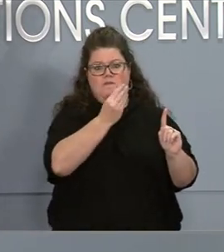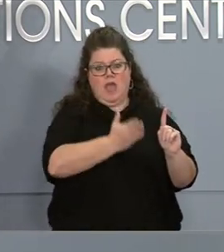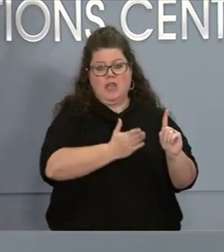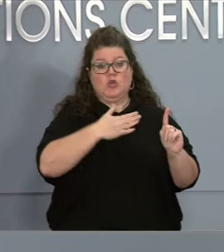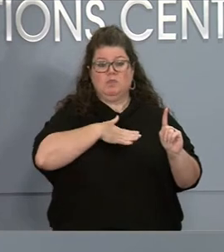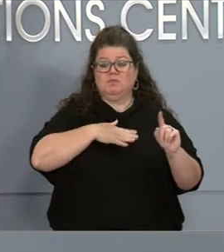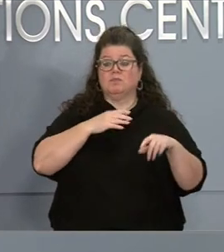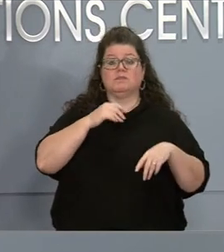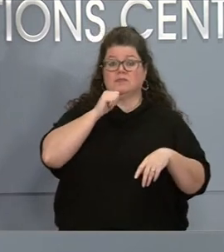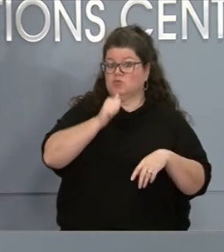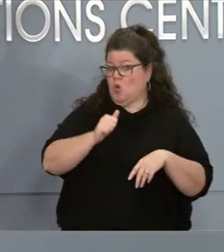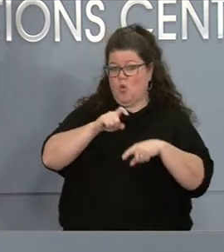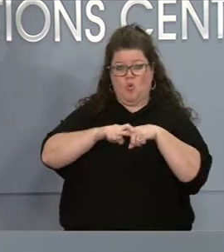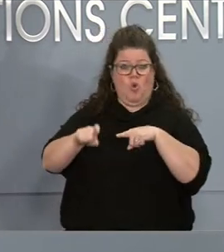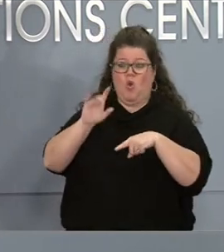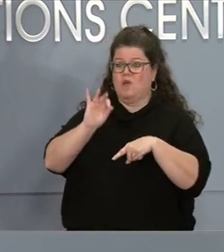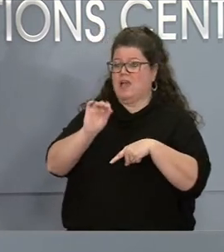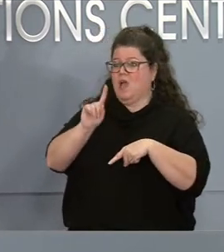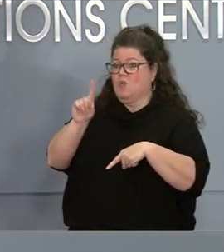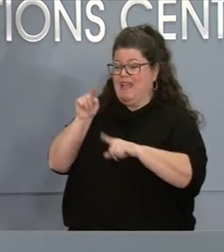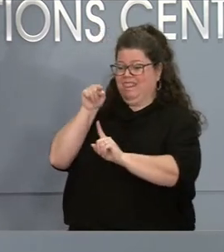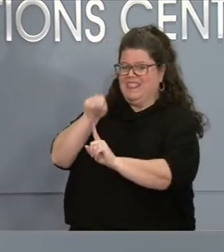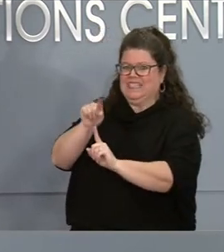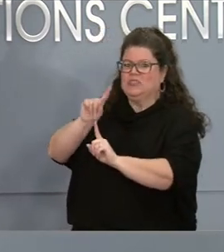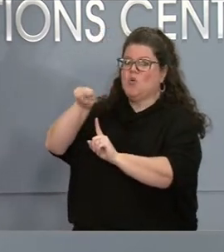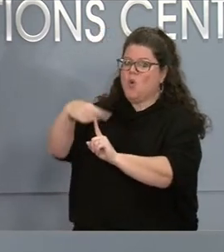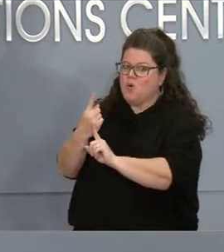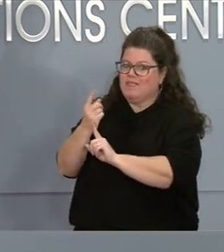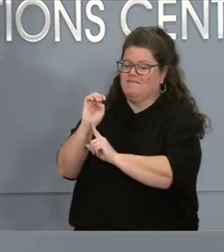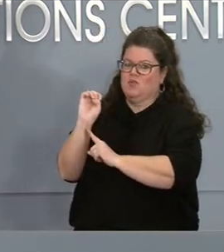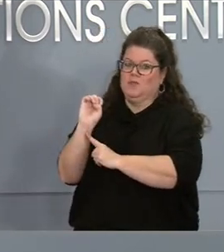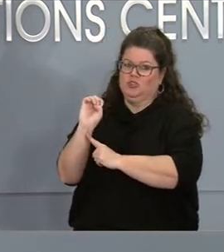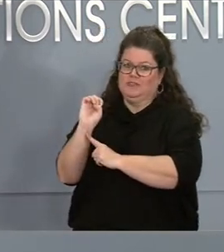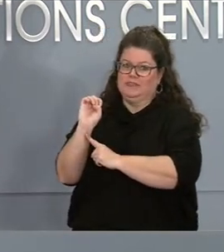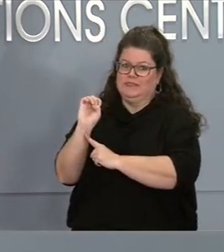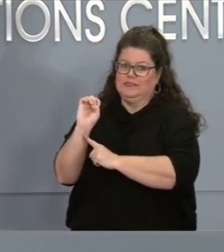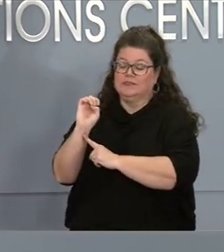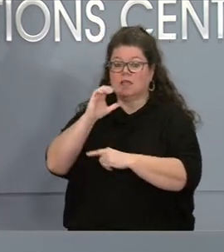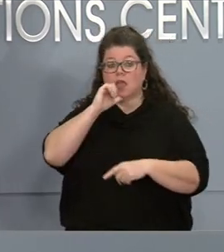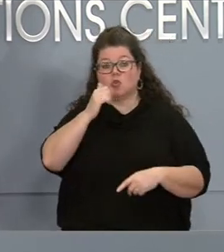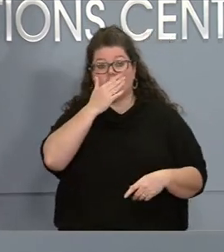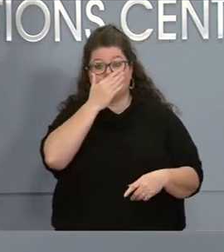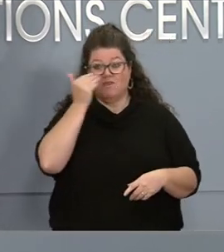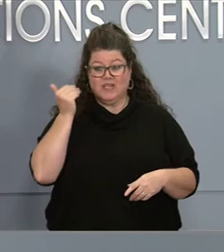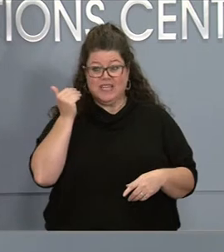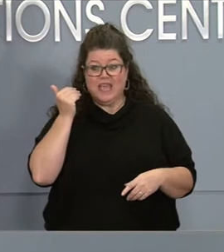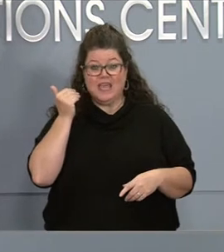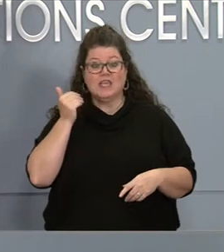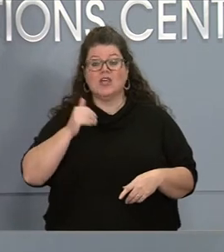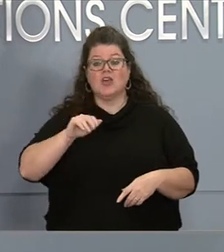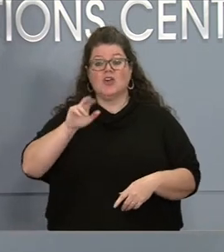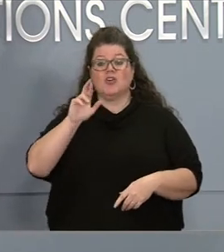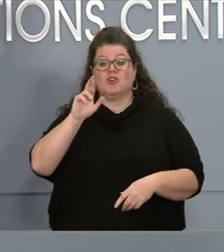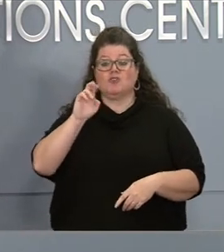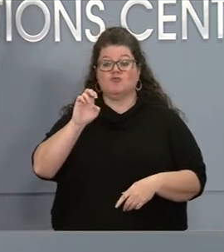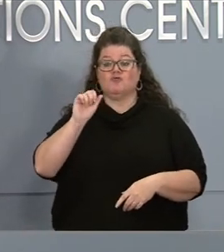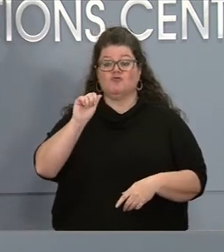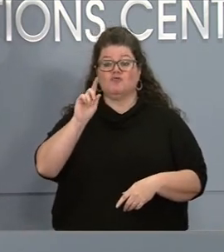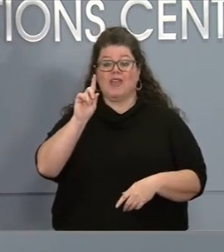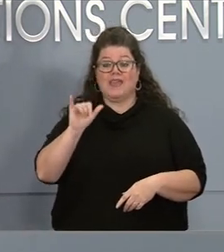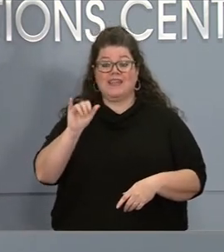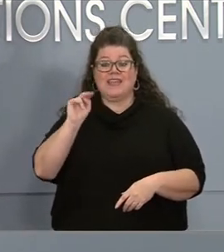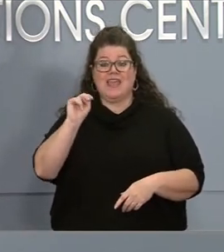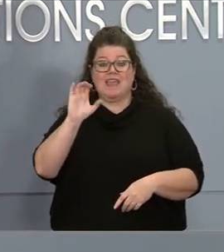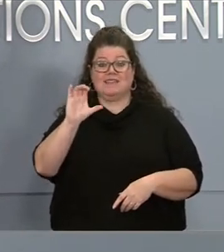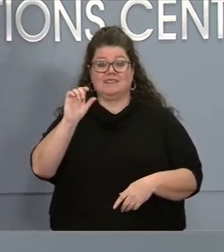dial 911 and use that only for emergencies. And don't forget to call or to use readync.gov website for the